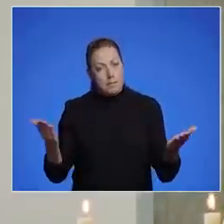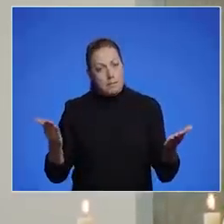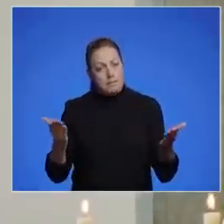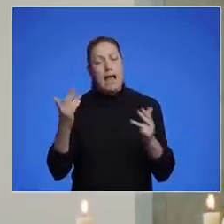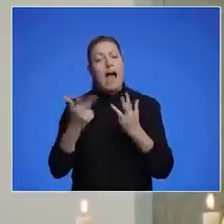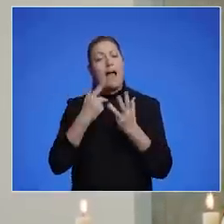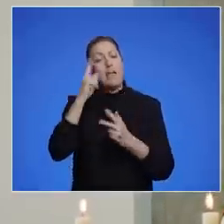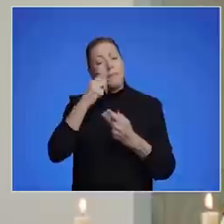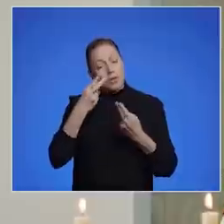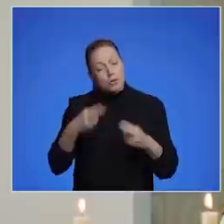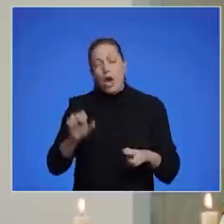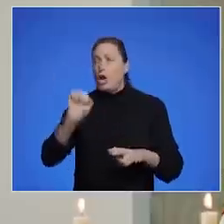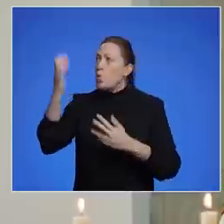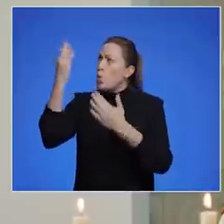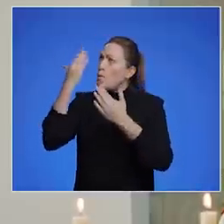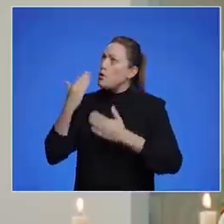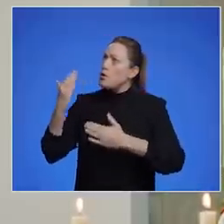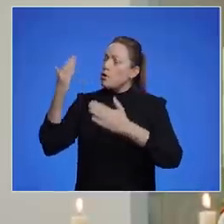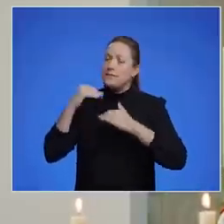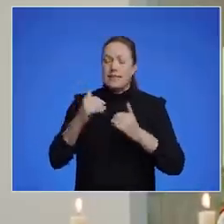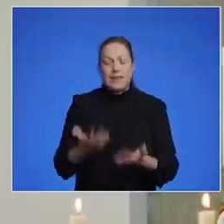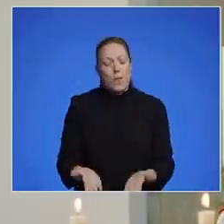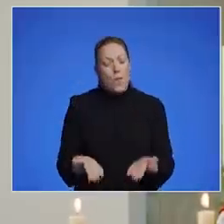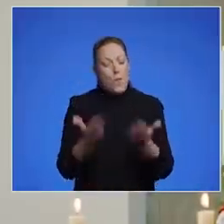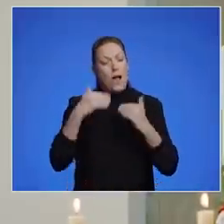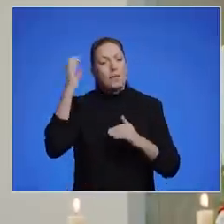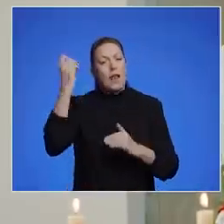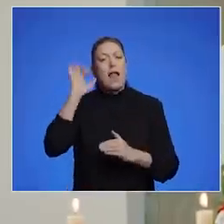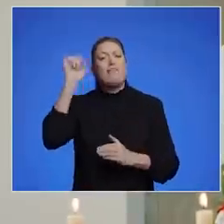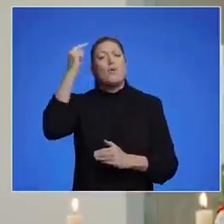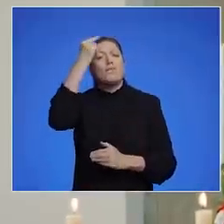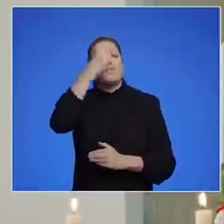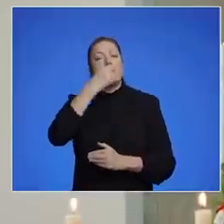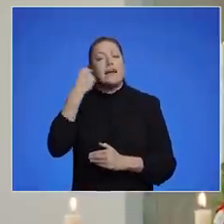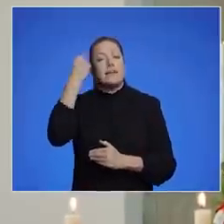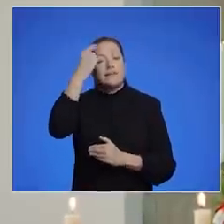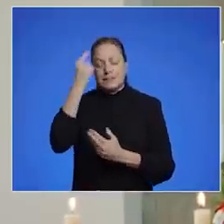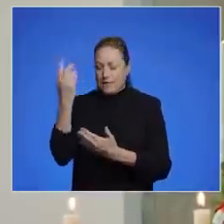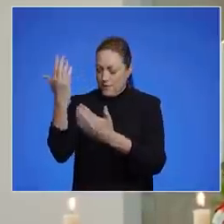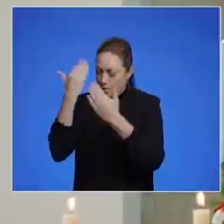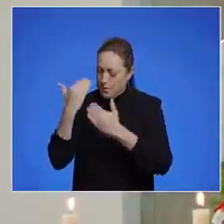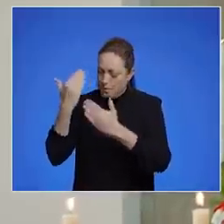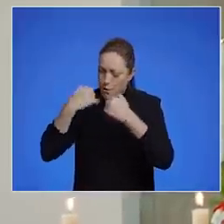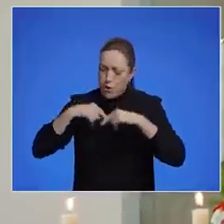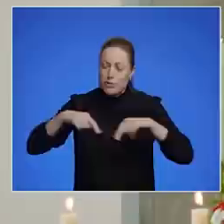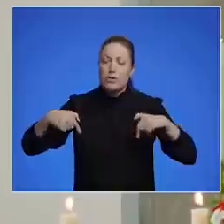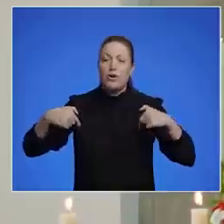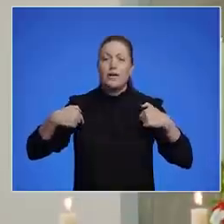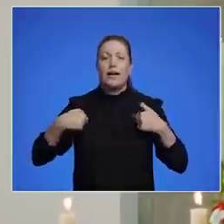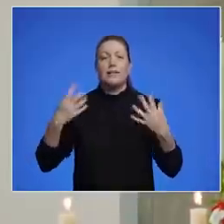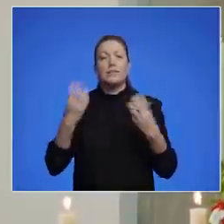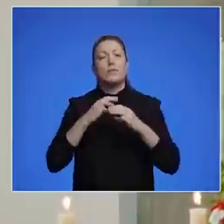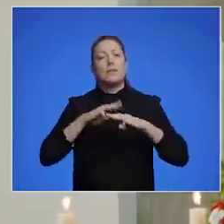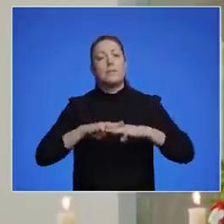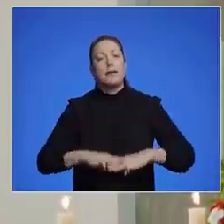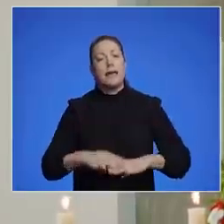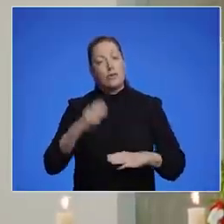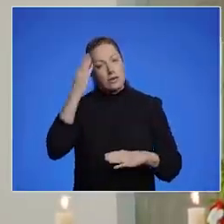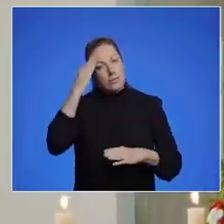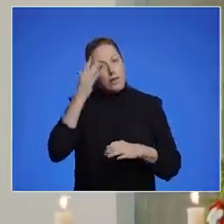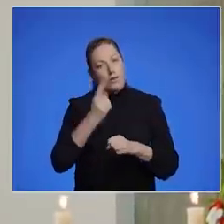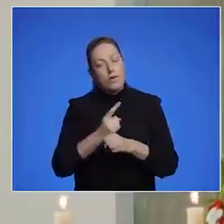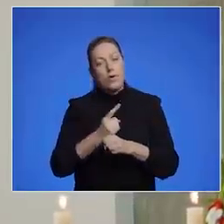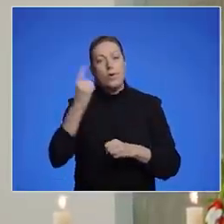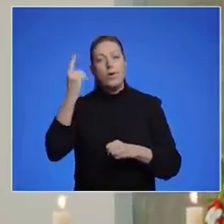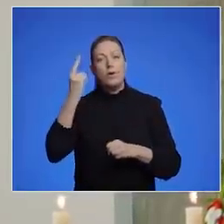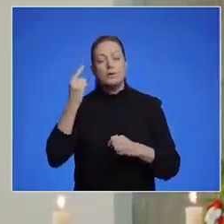them. And all who have died in your mercy, welcome them into the light of your face and have mercy on us all, we pray,